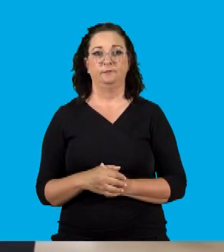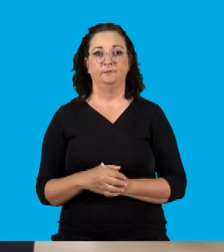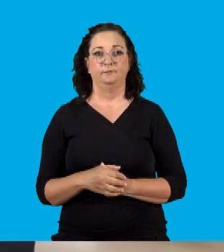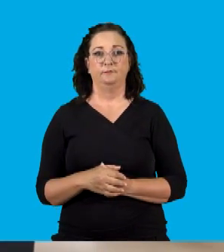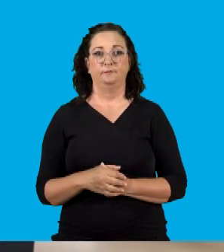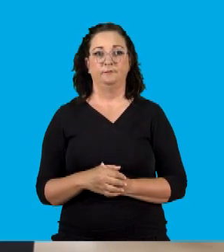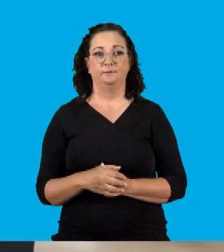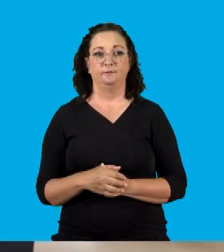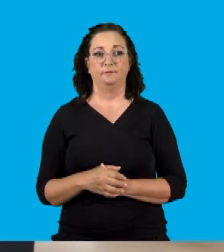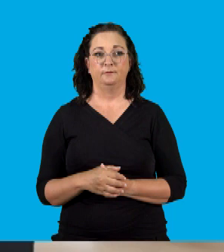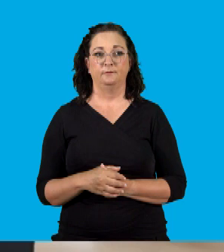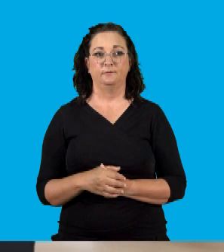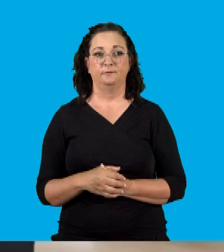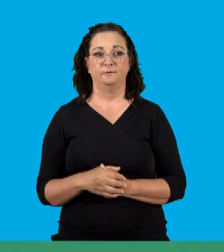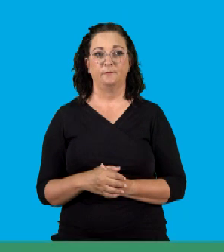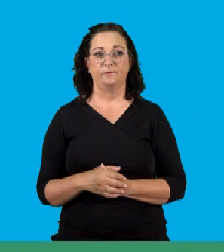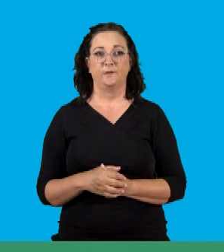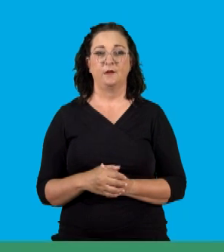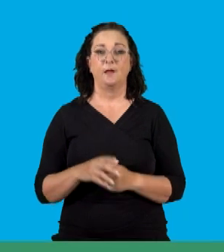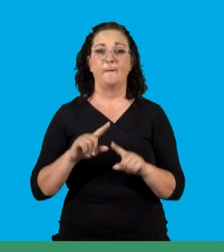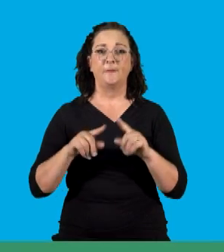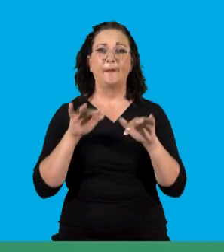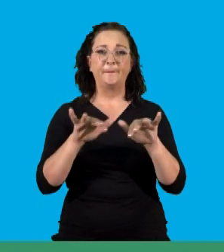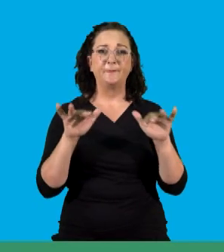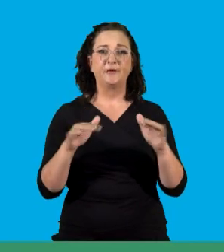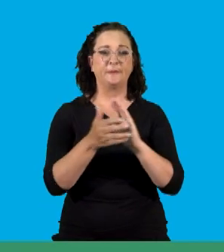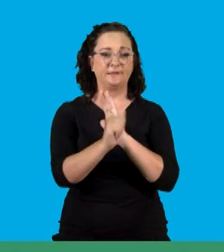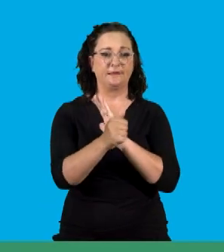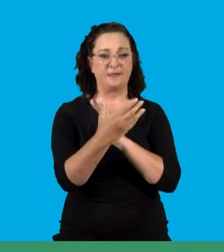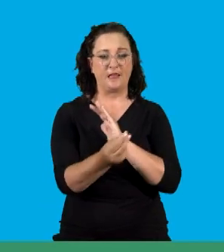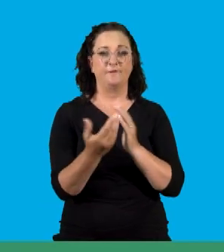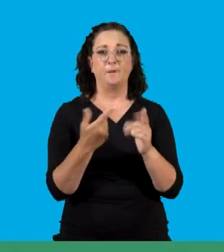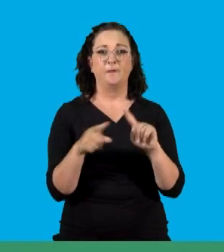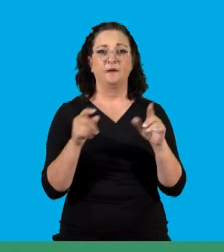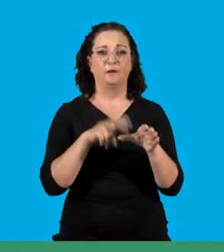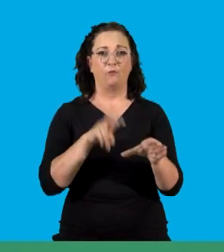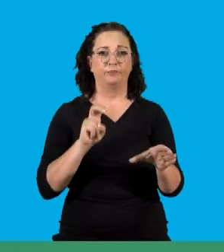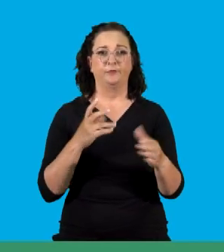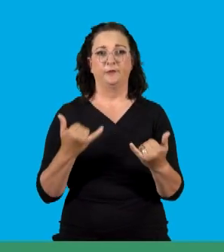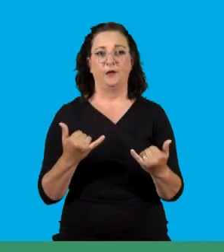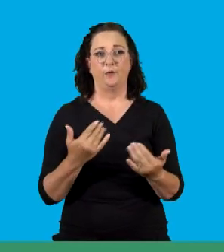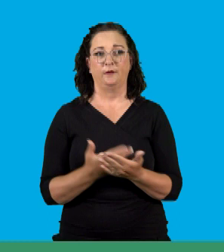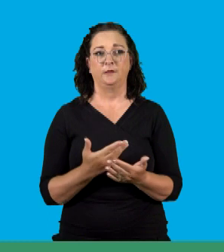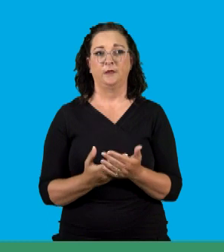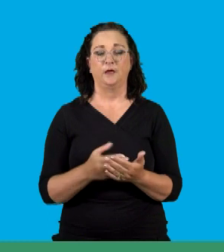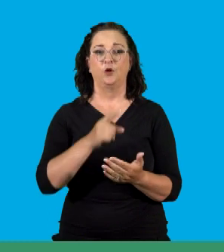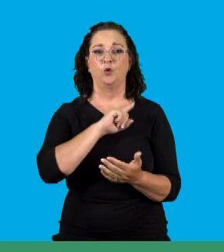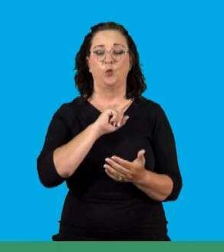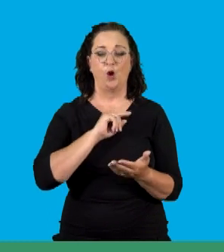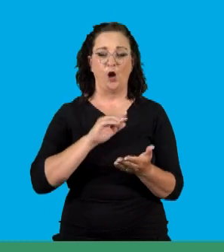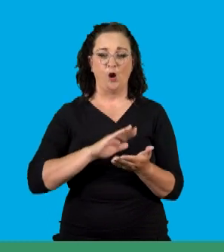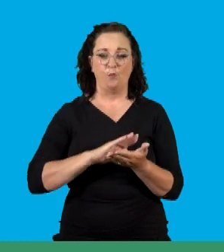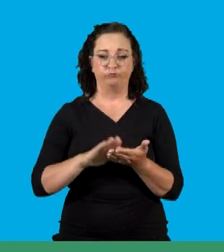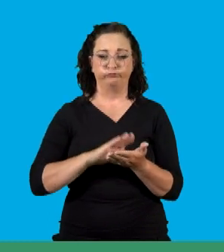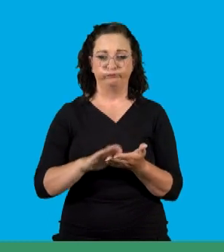Businesses lose skilled people, resulting to a decline in productivity. Because of crime, some people are scared, would be scared to work